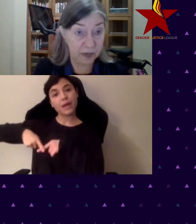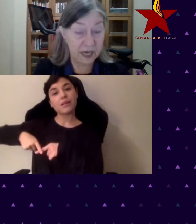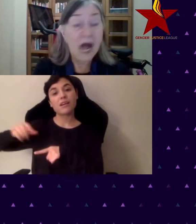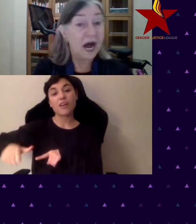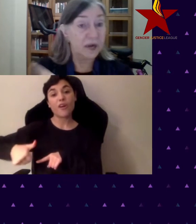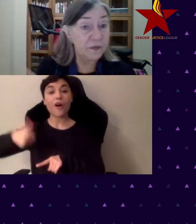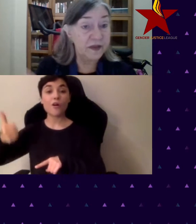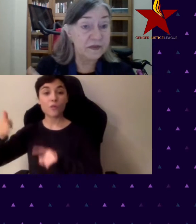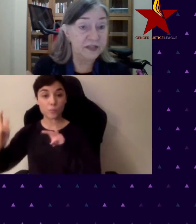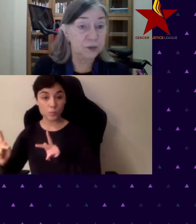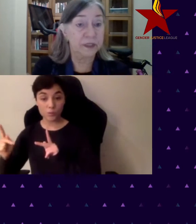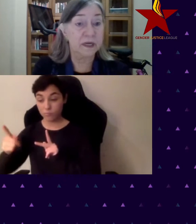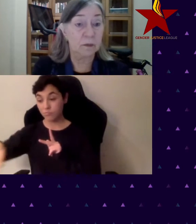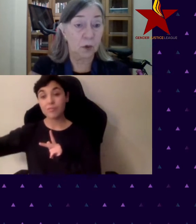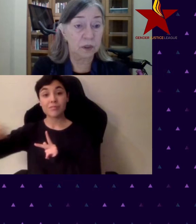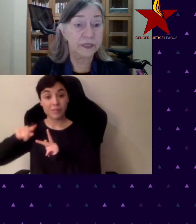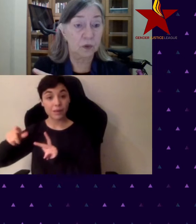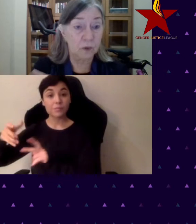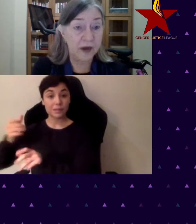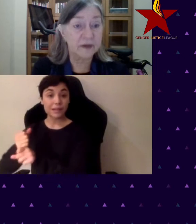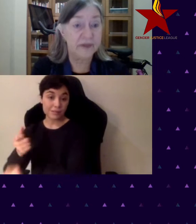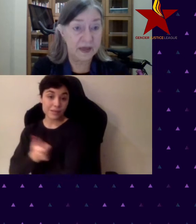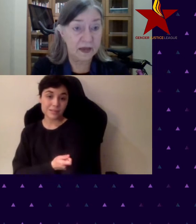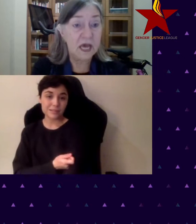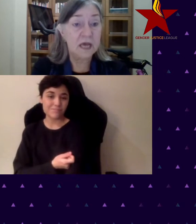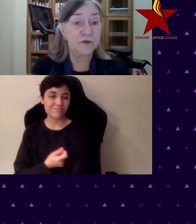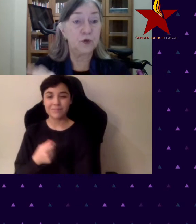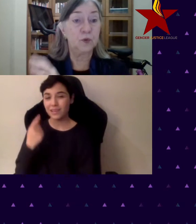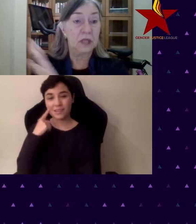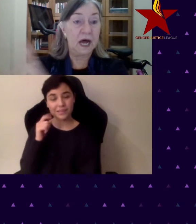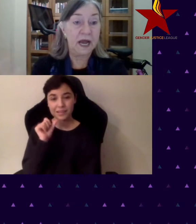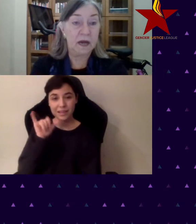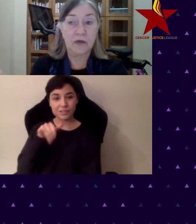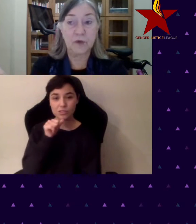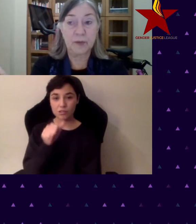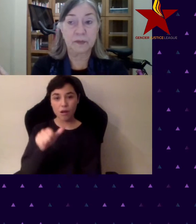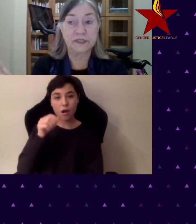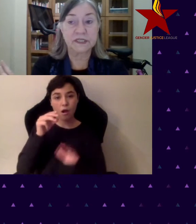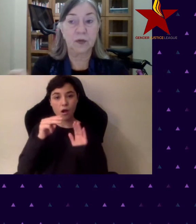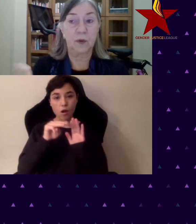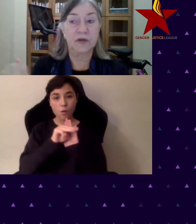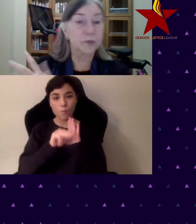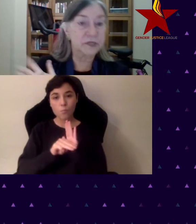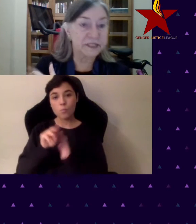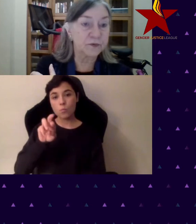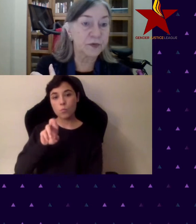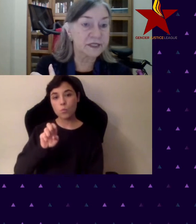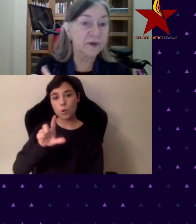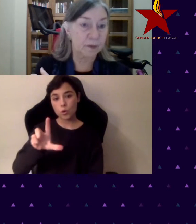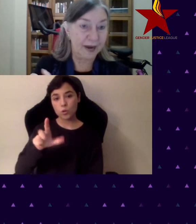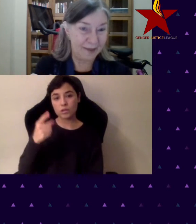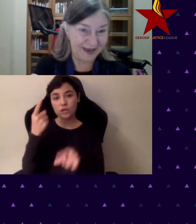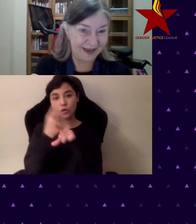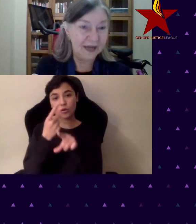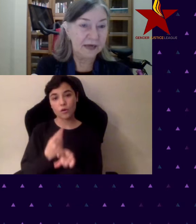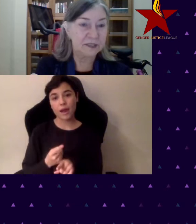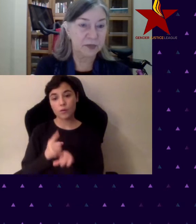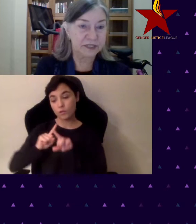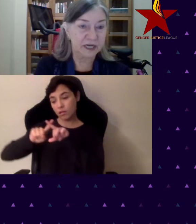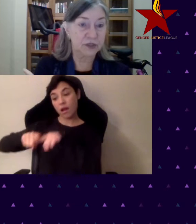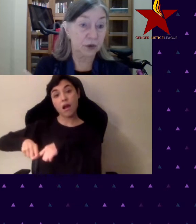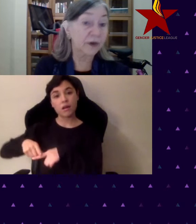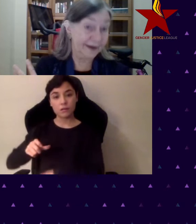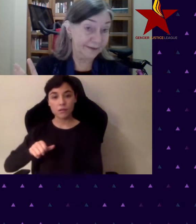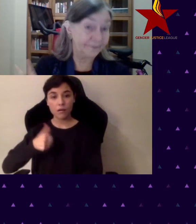smarmy, okay? I don't think that that's really a morally correct thing if you rely on other people people to take whatever perceived risk there might be